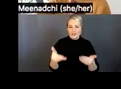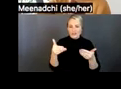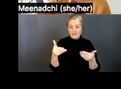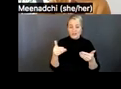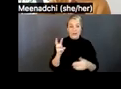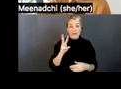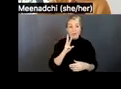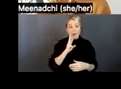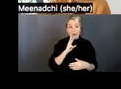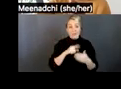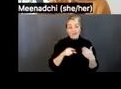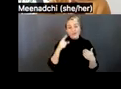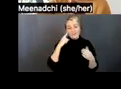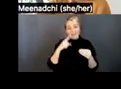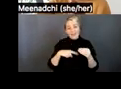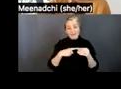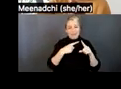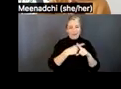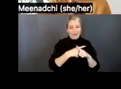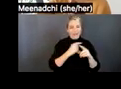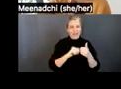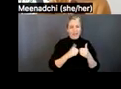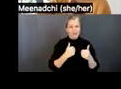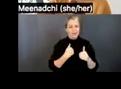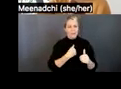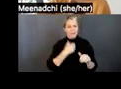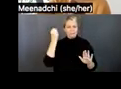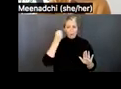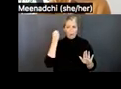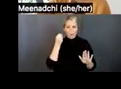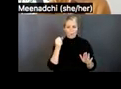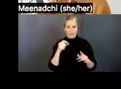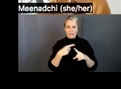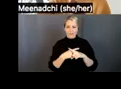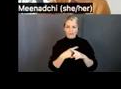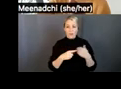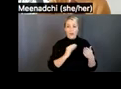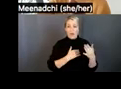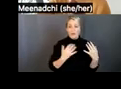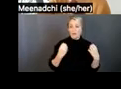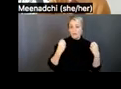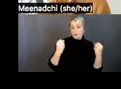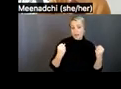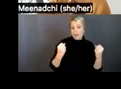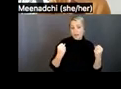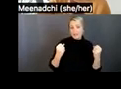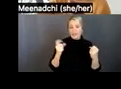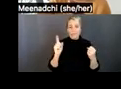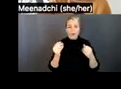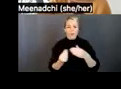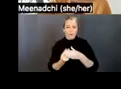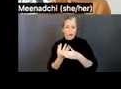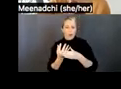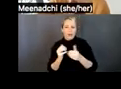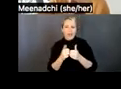think about conflict? How do we hold conflict? What are our strengths and growth edges? And also, how can we begin